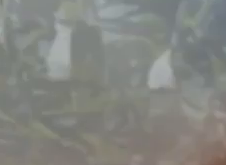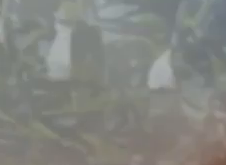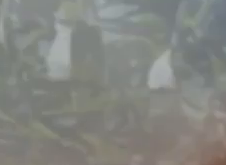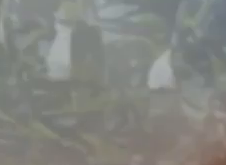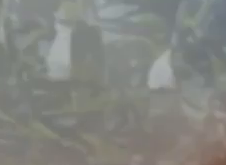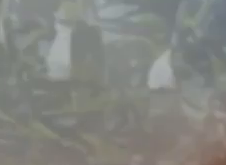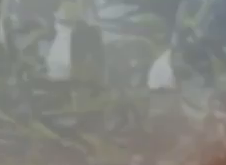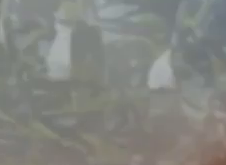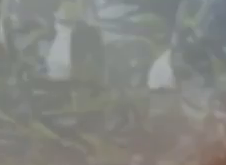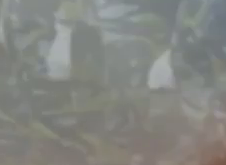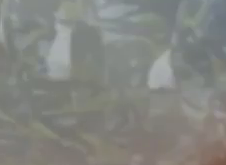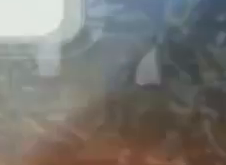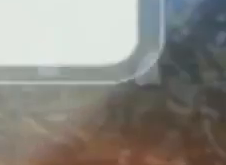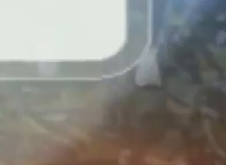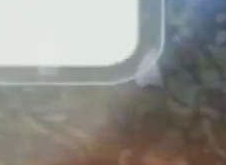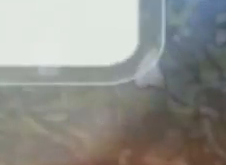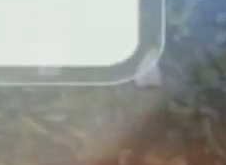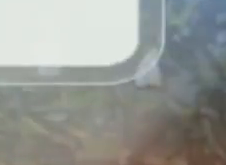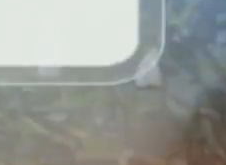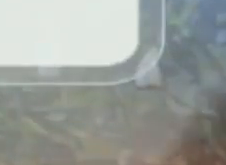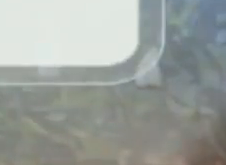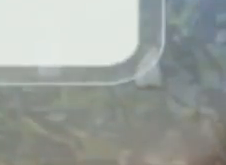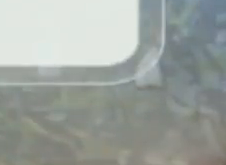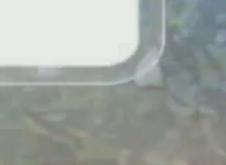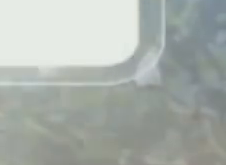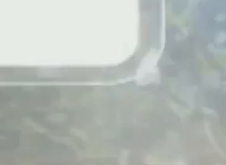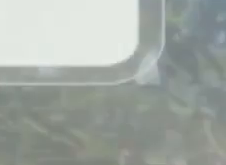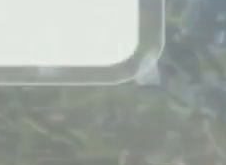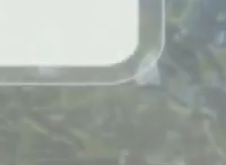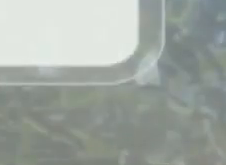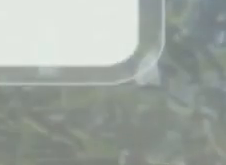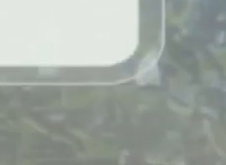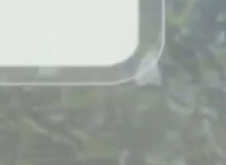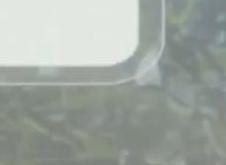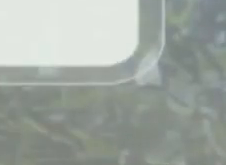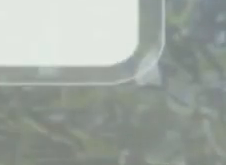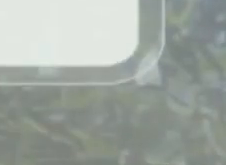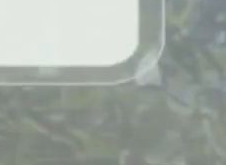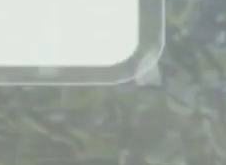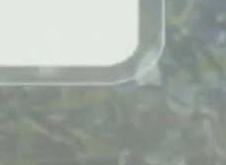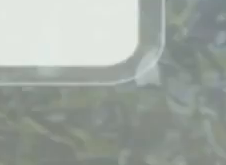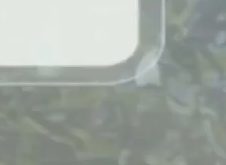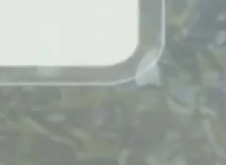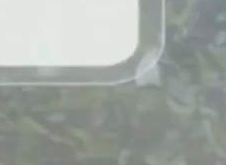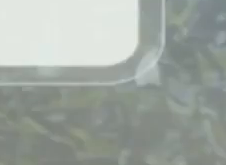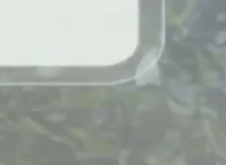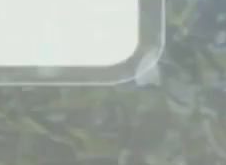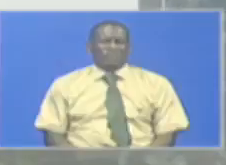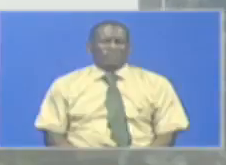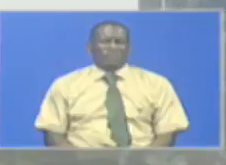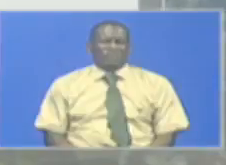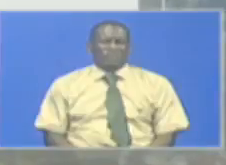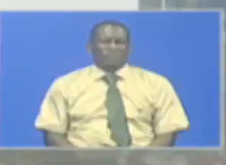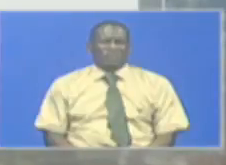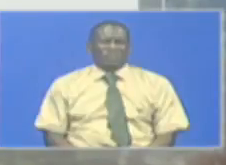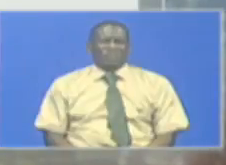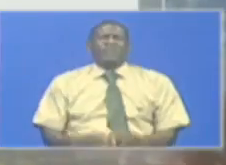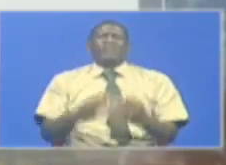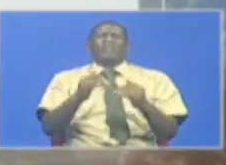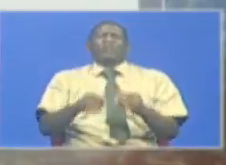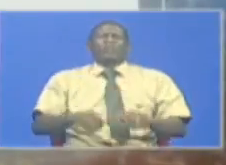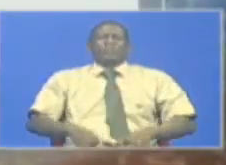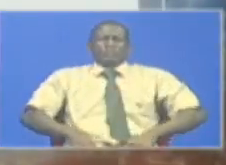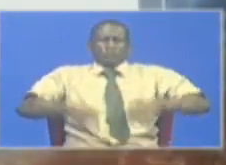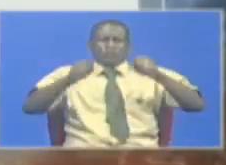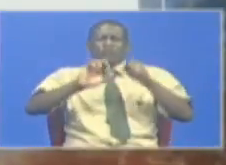Mghalu is the new Vice Chief of Defense Forces designate. Major General Jimson Mutai will be the commander of the Kenyan